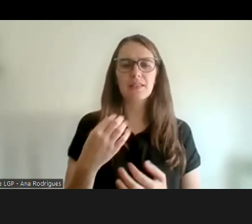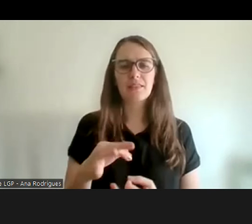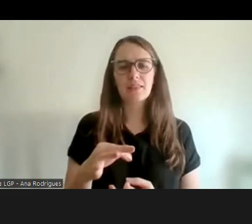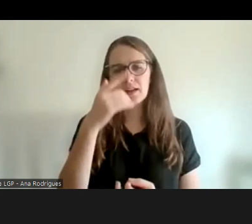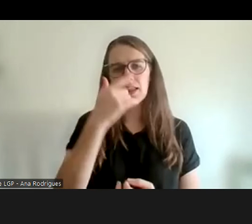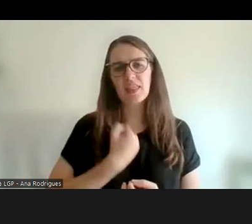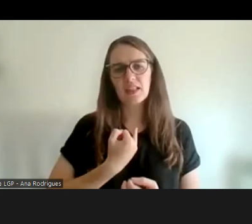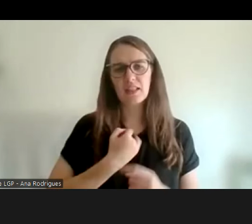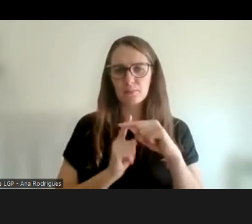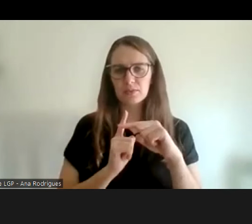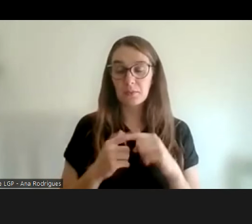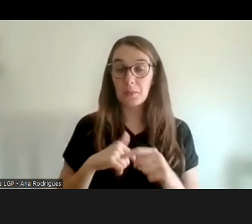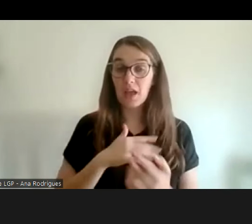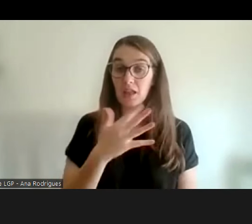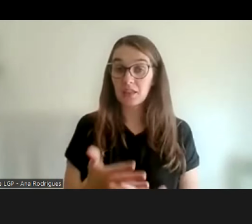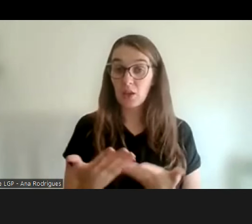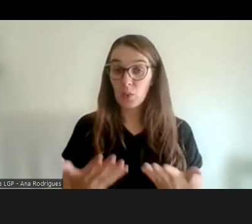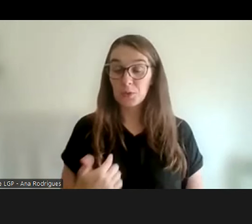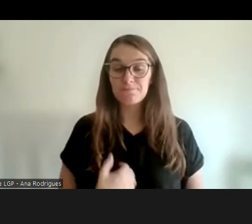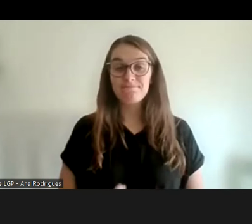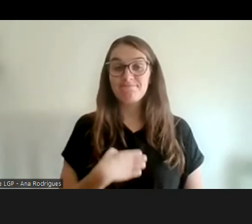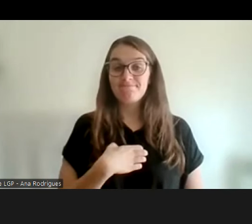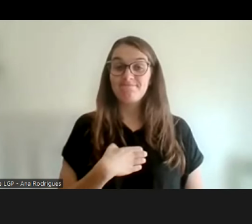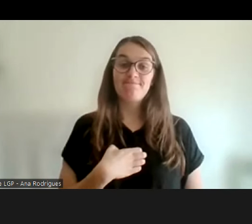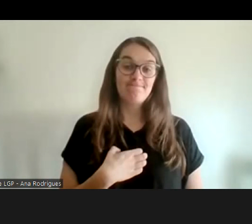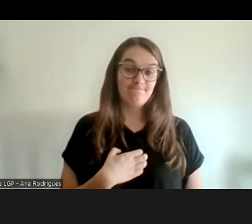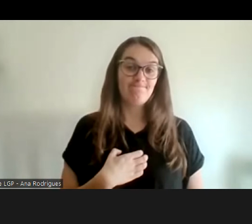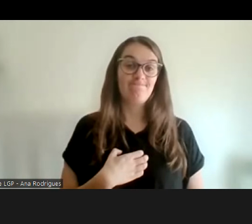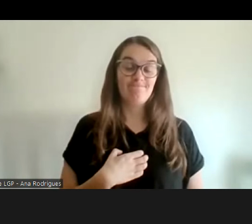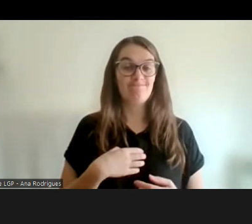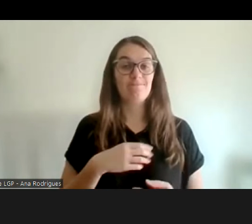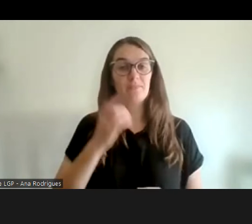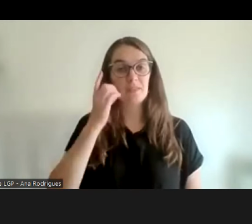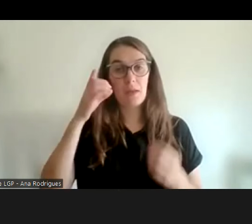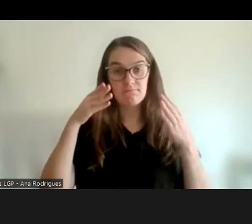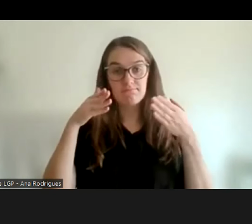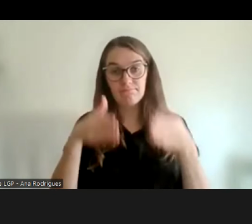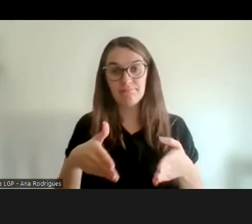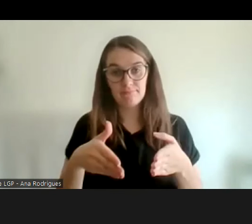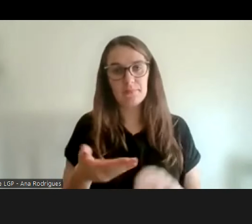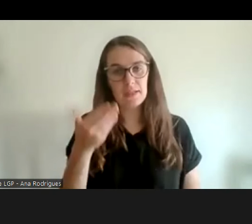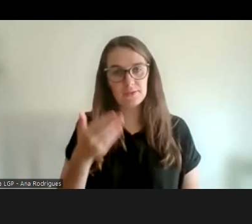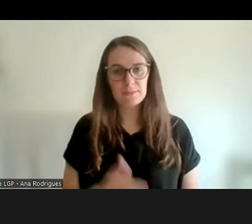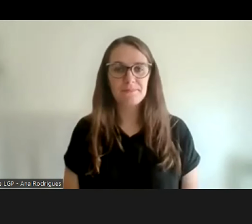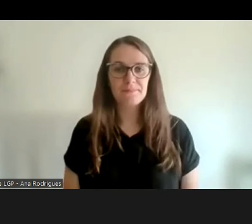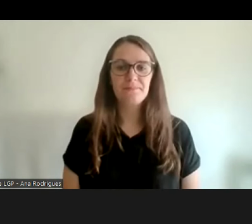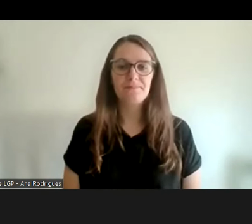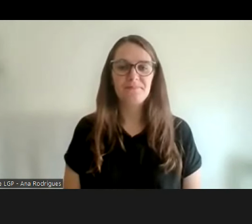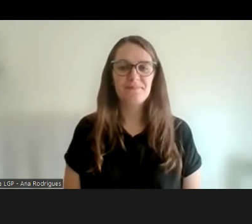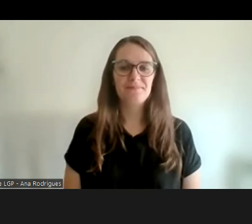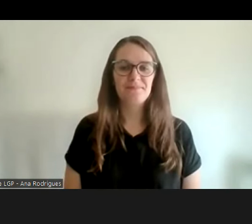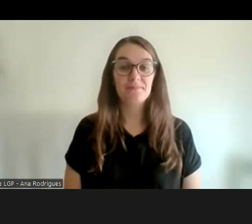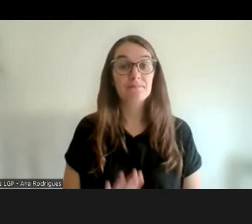But for now, I think most of our collaborations are pretty Germany focused. Yeah,